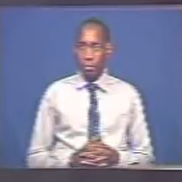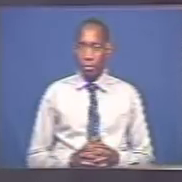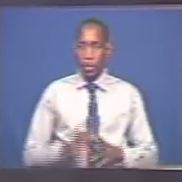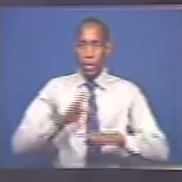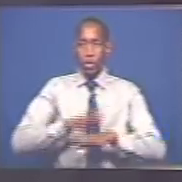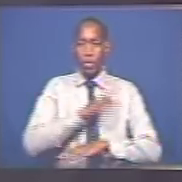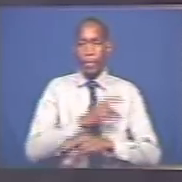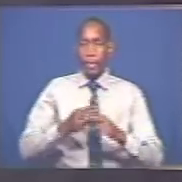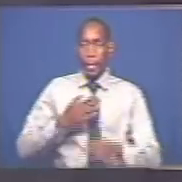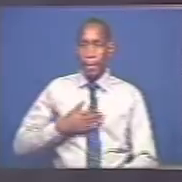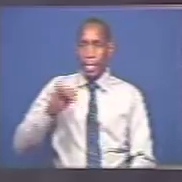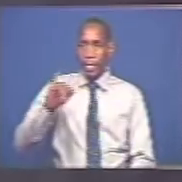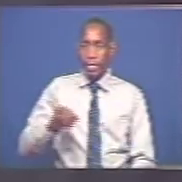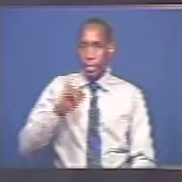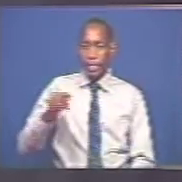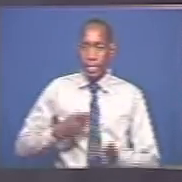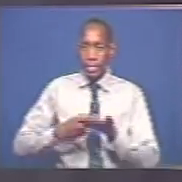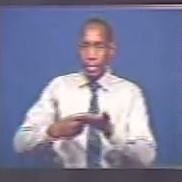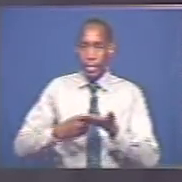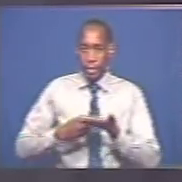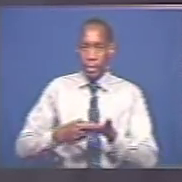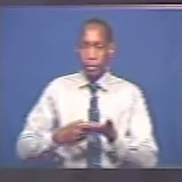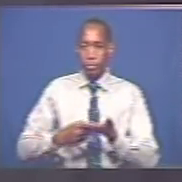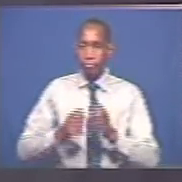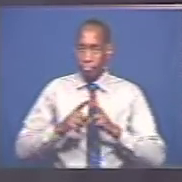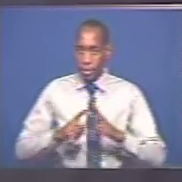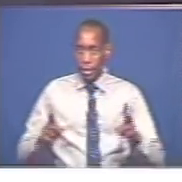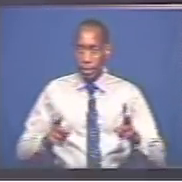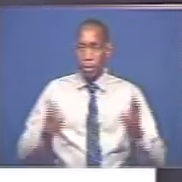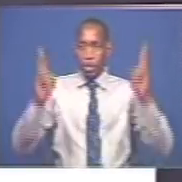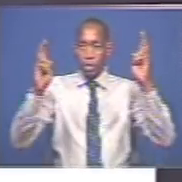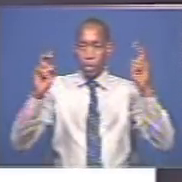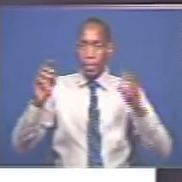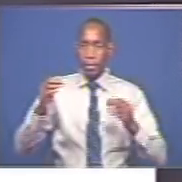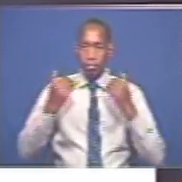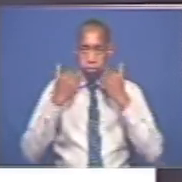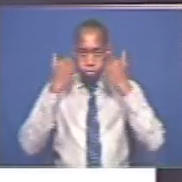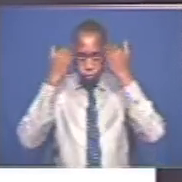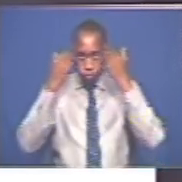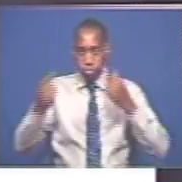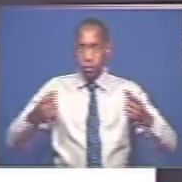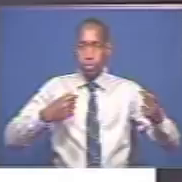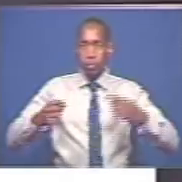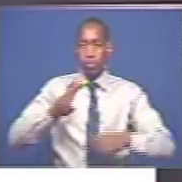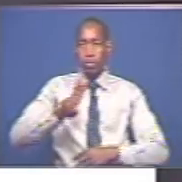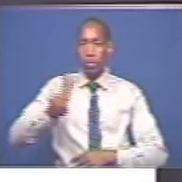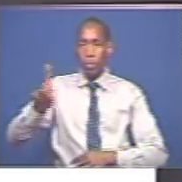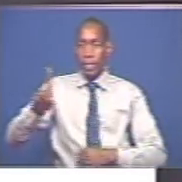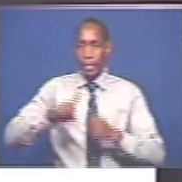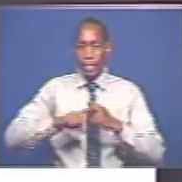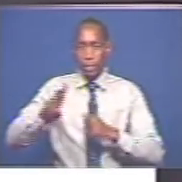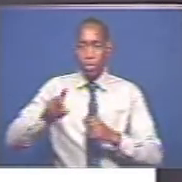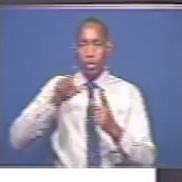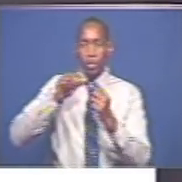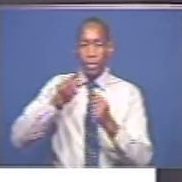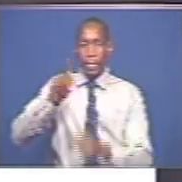Good evening. My name is John Jacob Kioria. The conversation is on. We're talking about depression. The SMS line 22162. Twitter